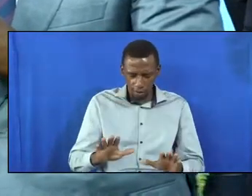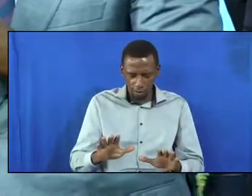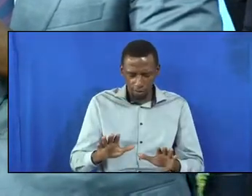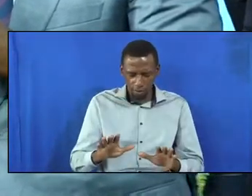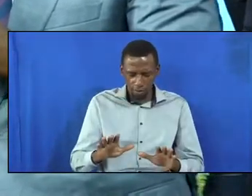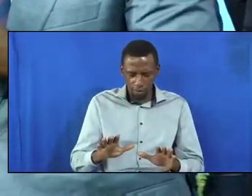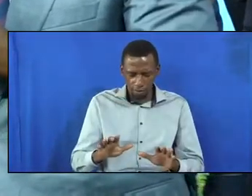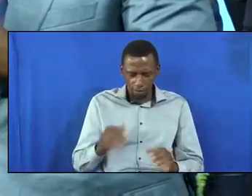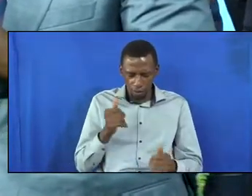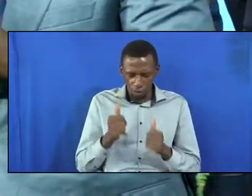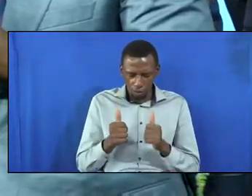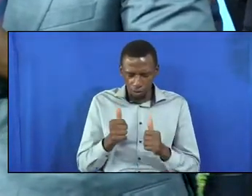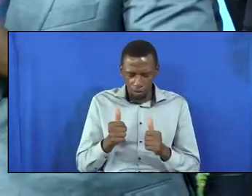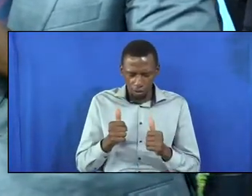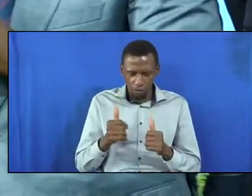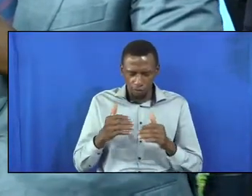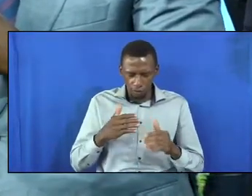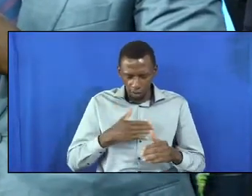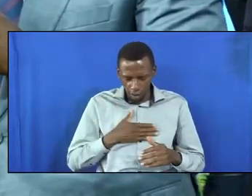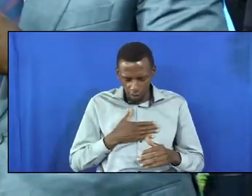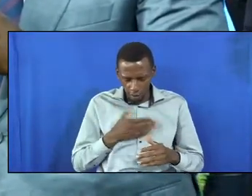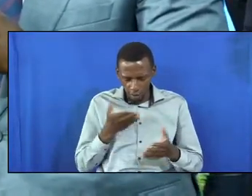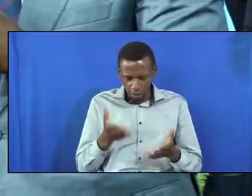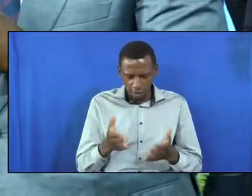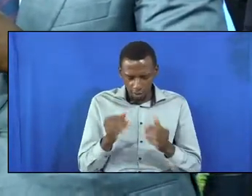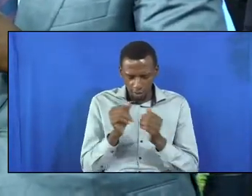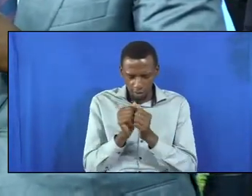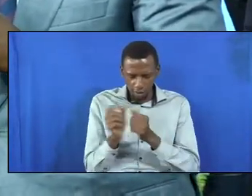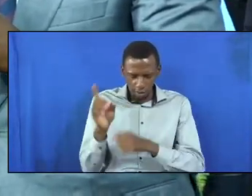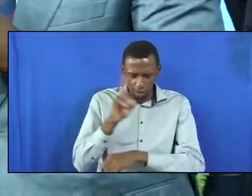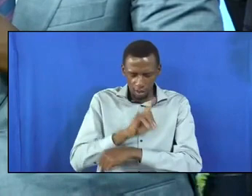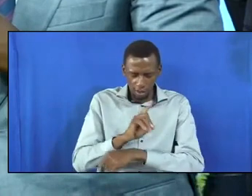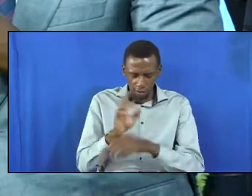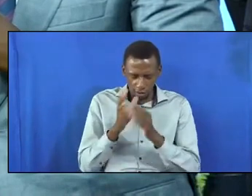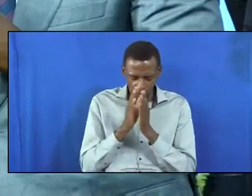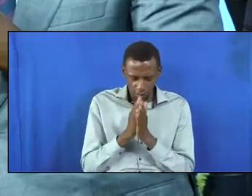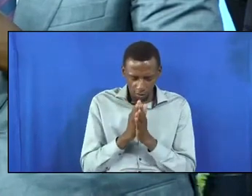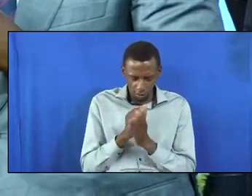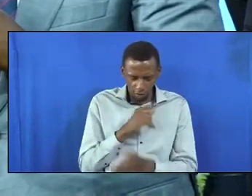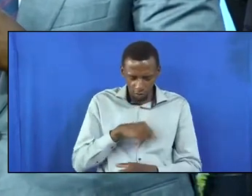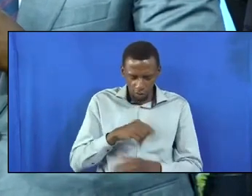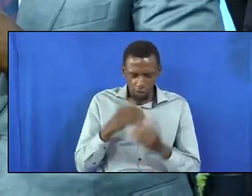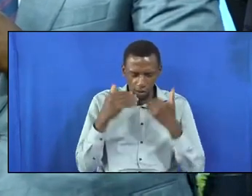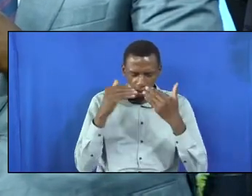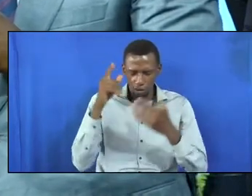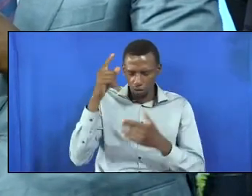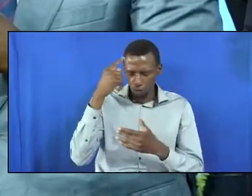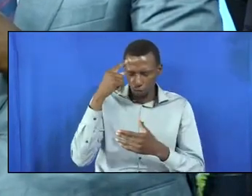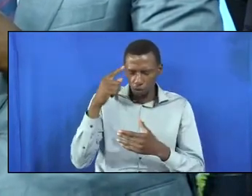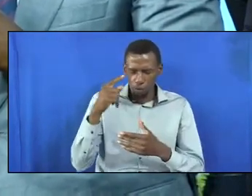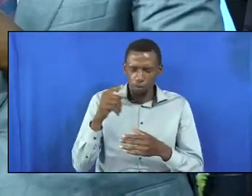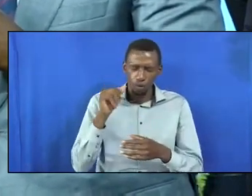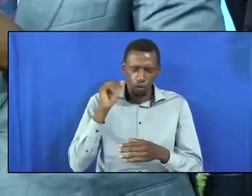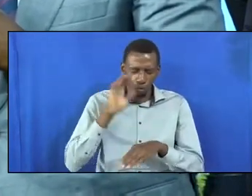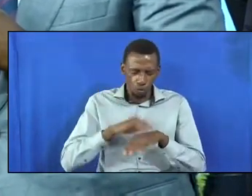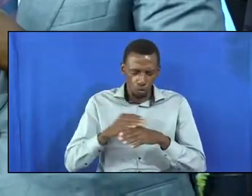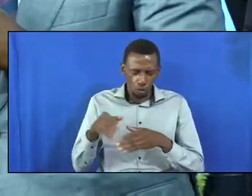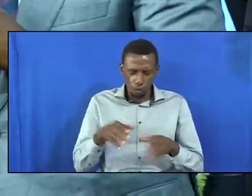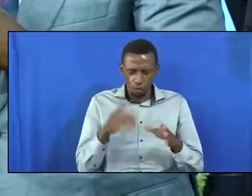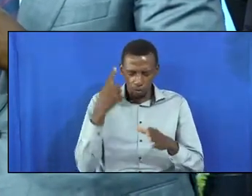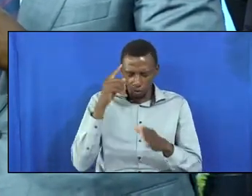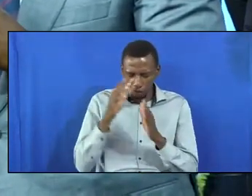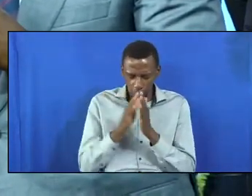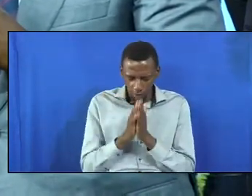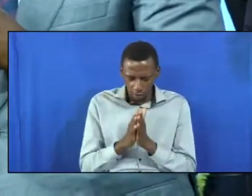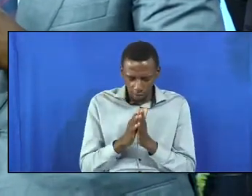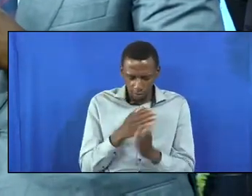Lord, these 10 days of prayers. We thank you for the privilege of prayer. And we